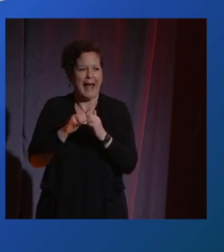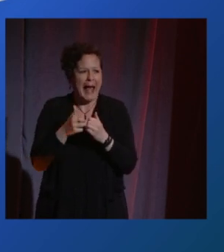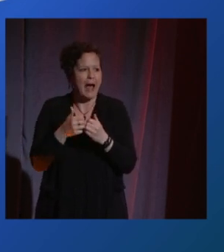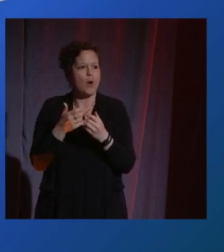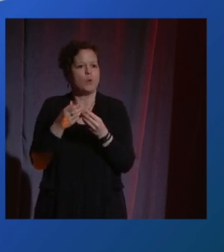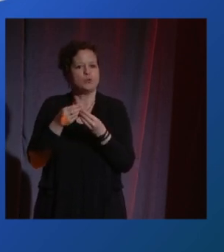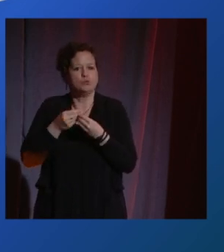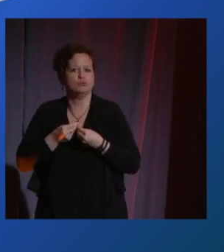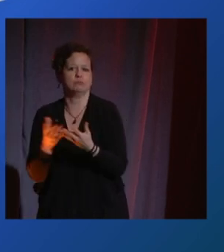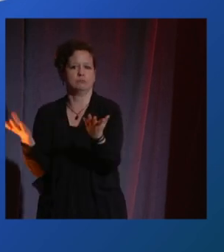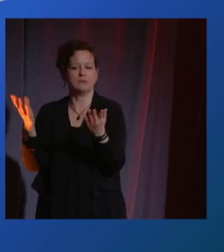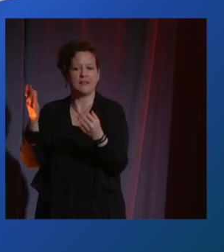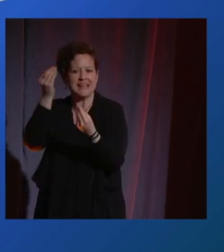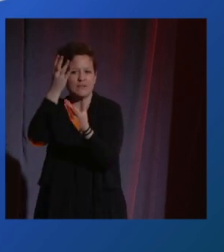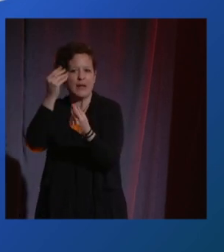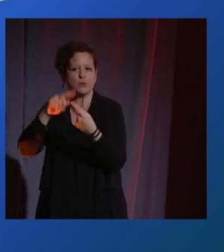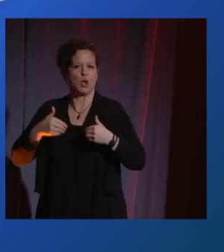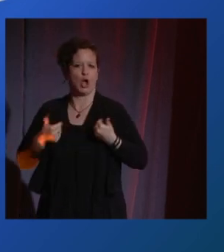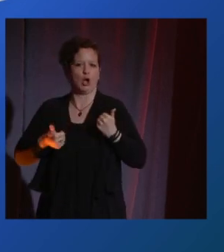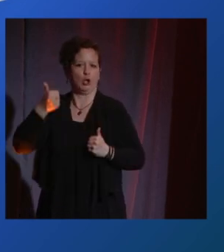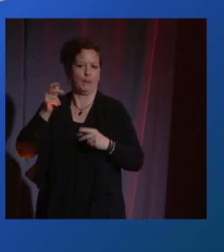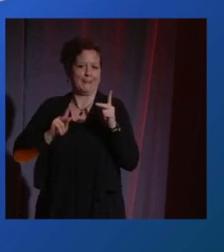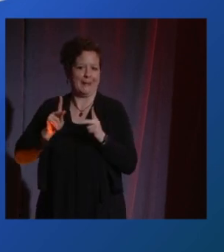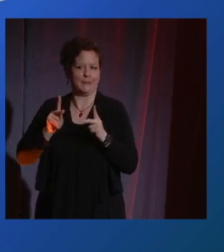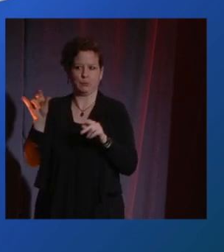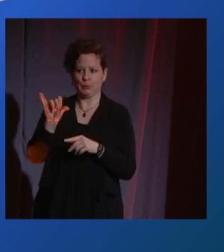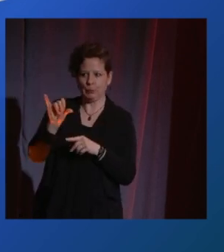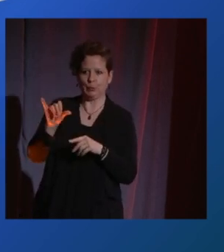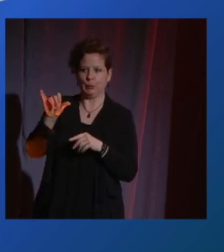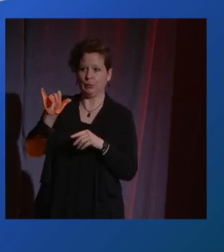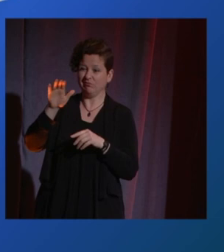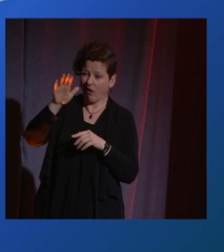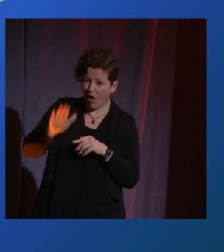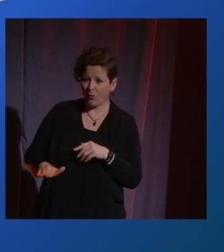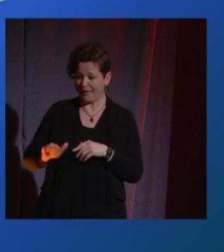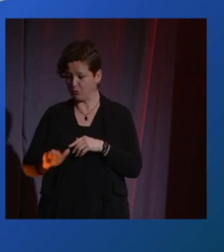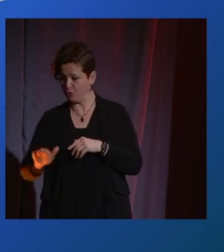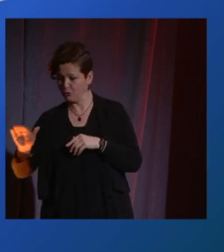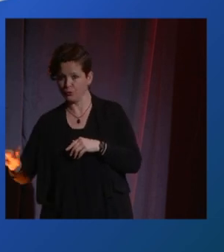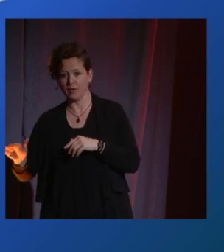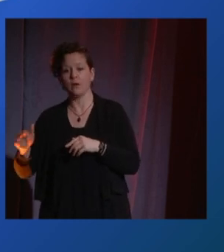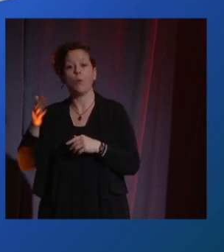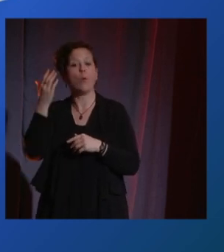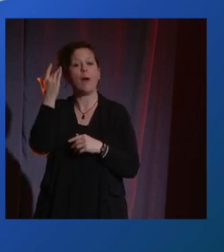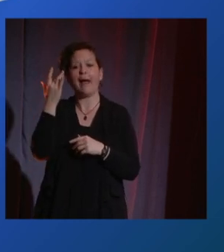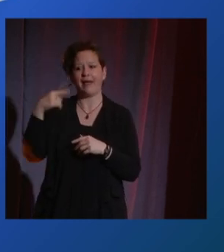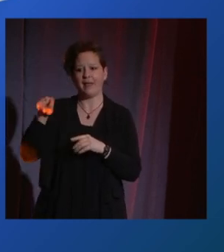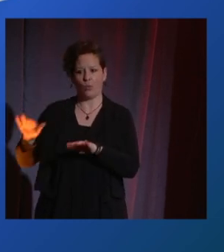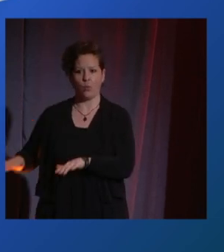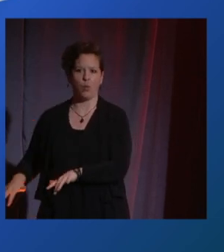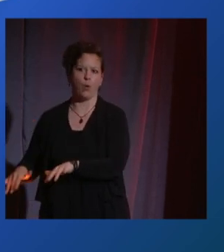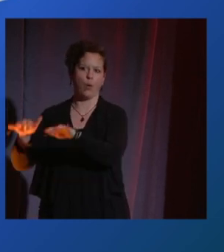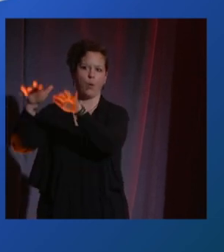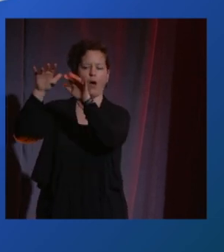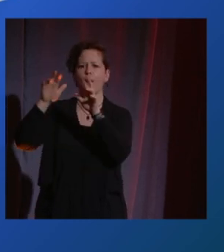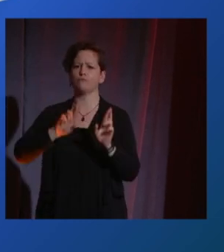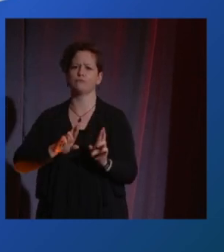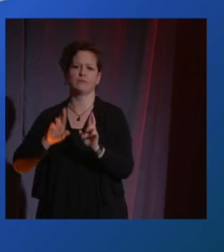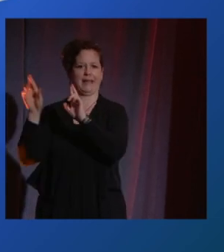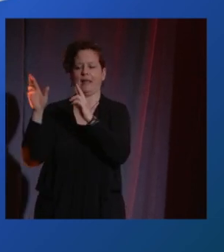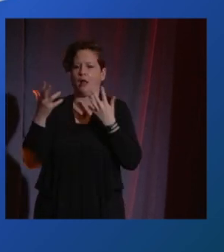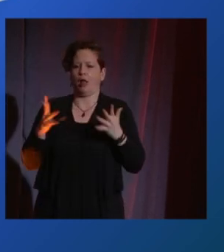kids young people uh and kids so that they actually grow up to have Geographic